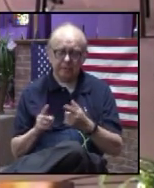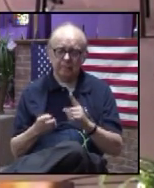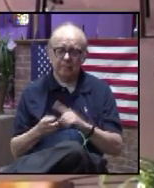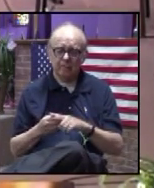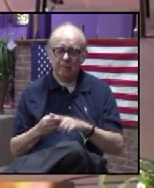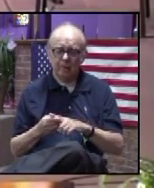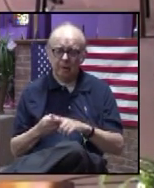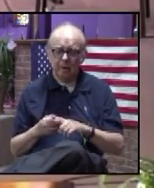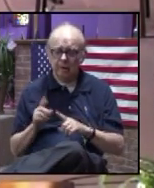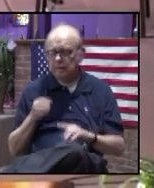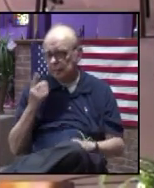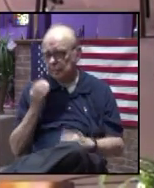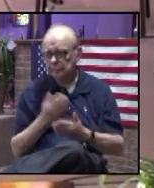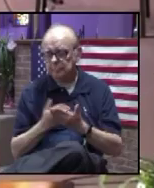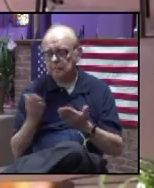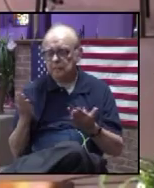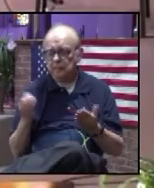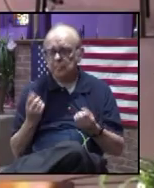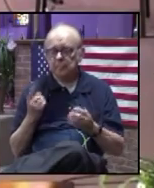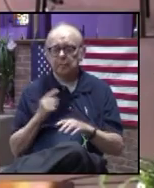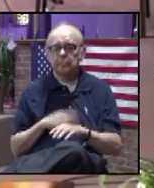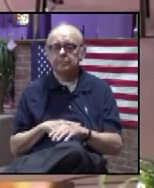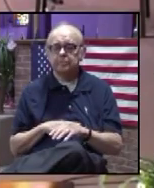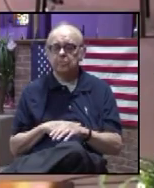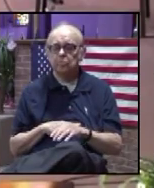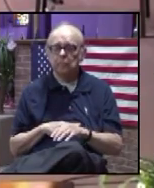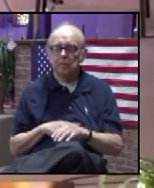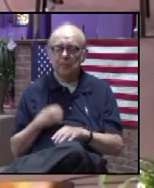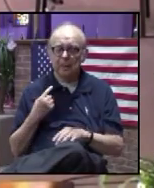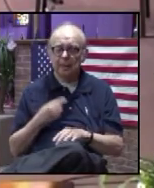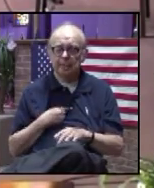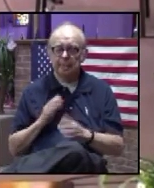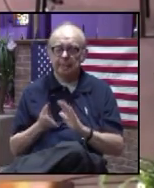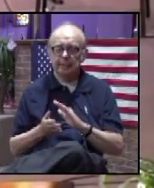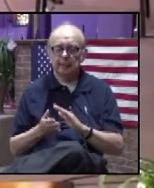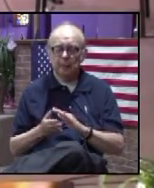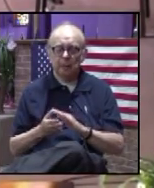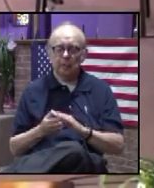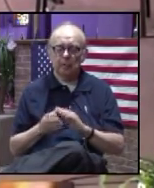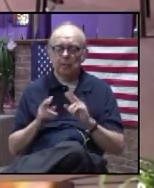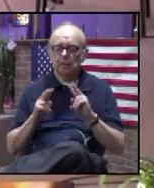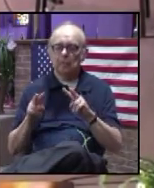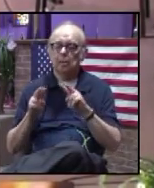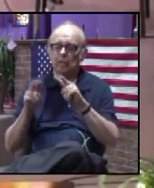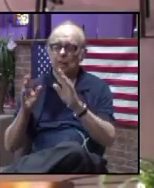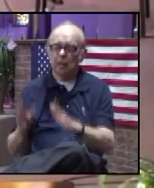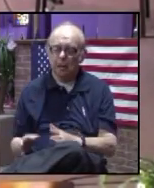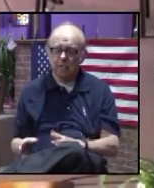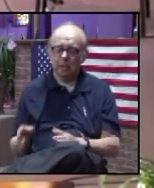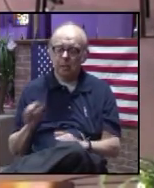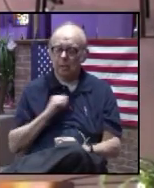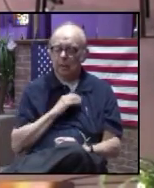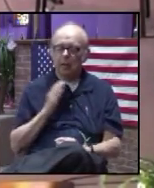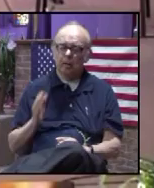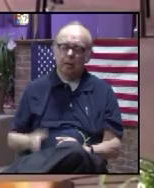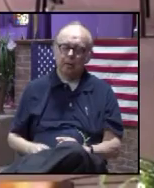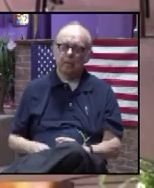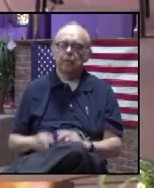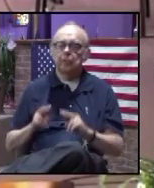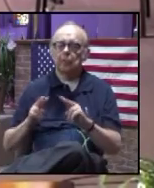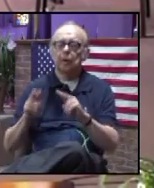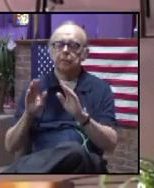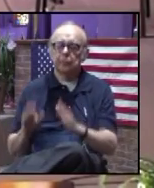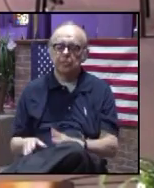And you need to understand something. A lot of times we have become spectators. We believe that Christianity is a